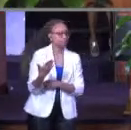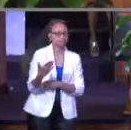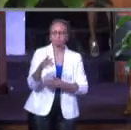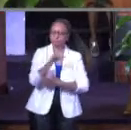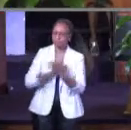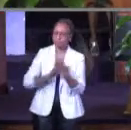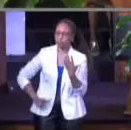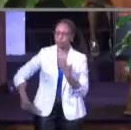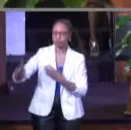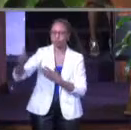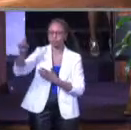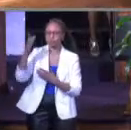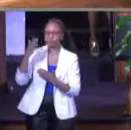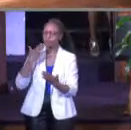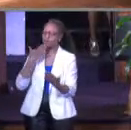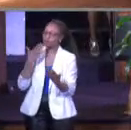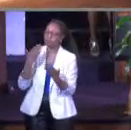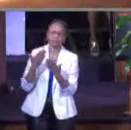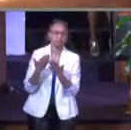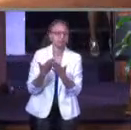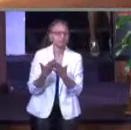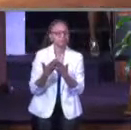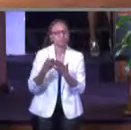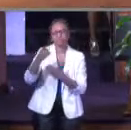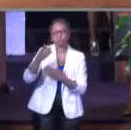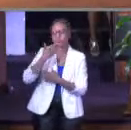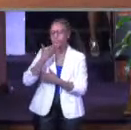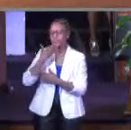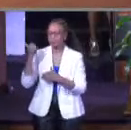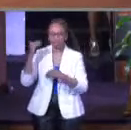Lord, you are good. You've been better.